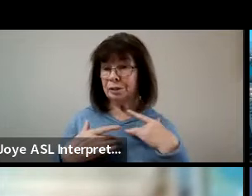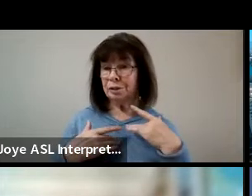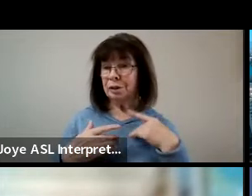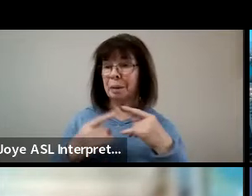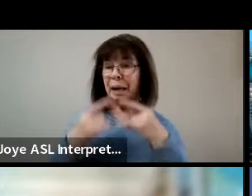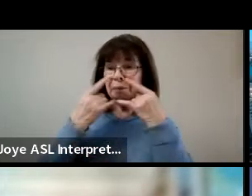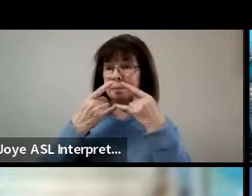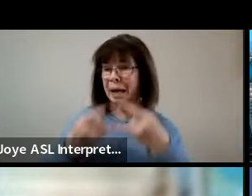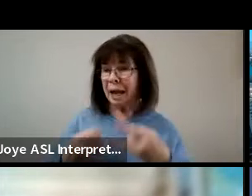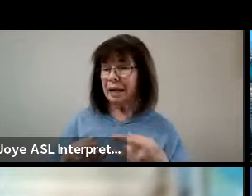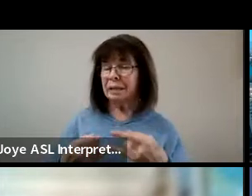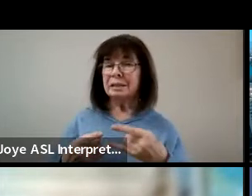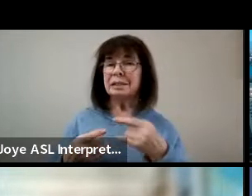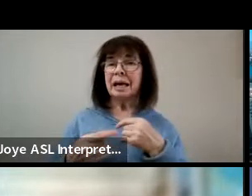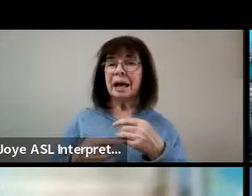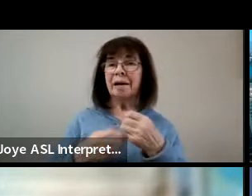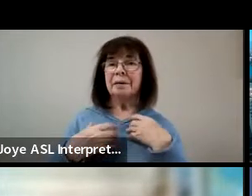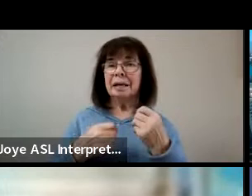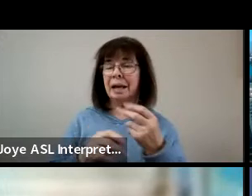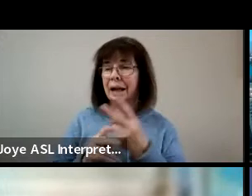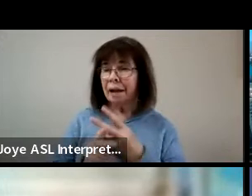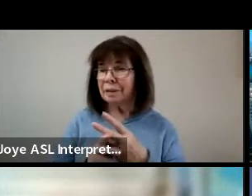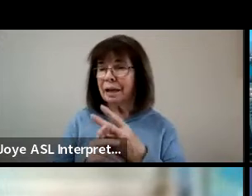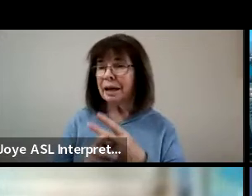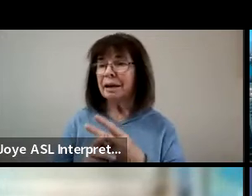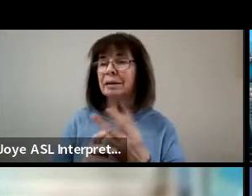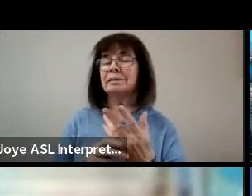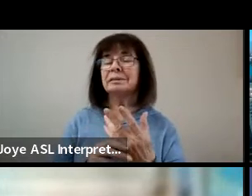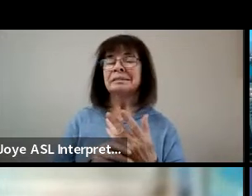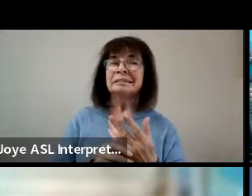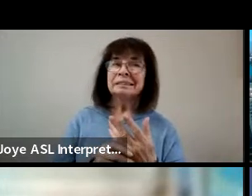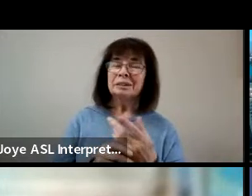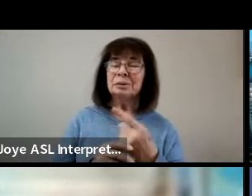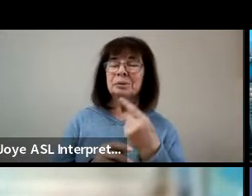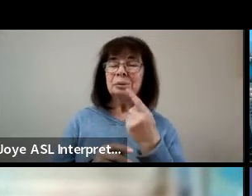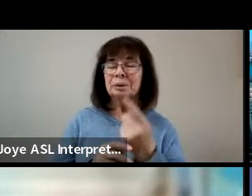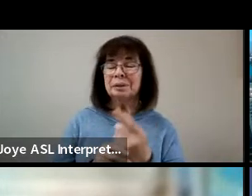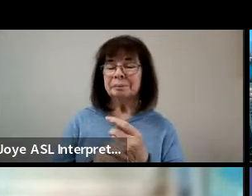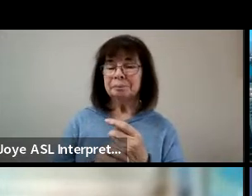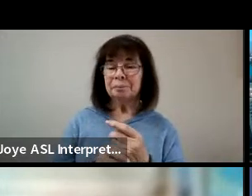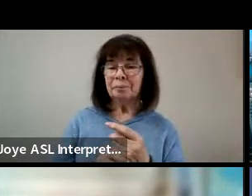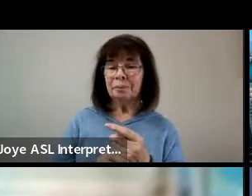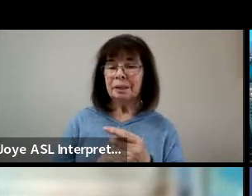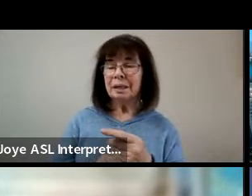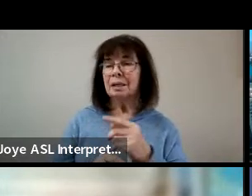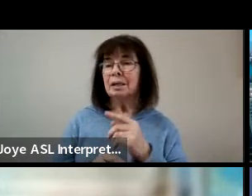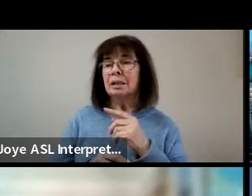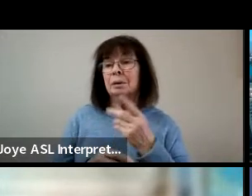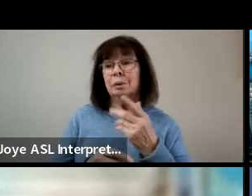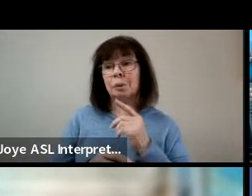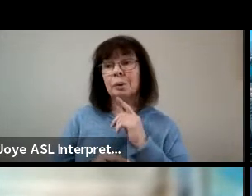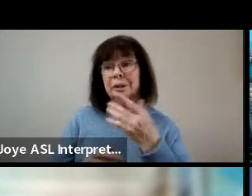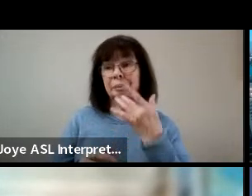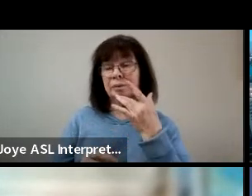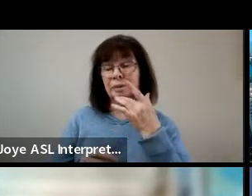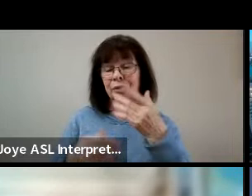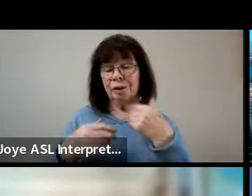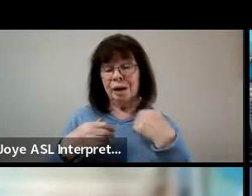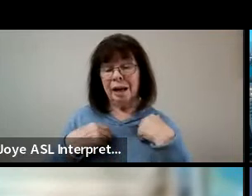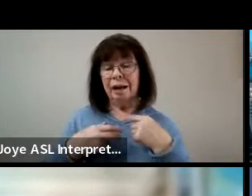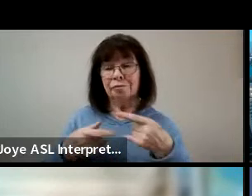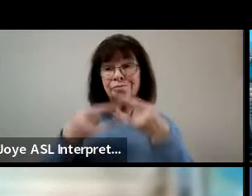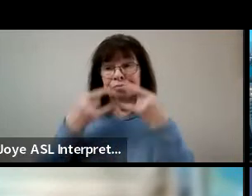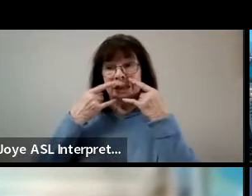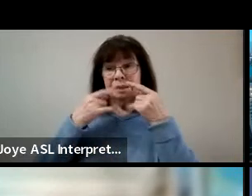although I'm really pleased that Alameda Health System is keeping masks on in the patient care areas. Really pleased about that for some